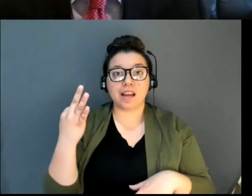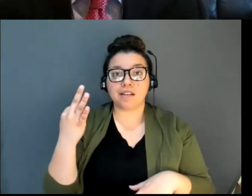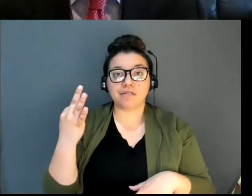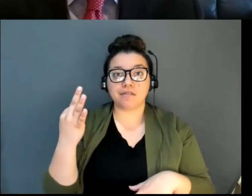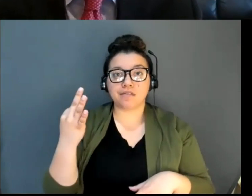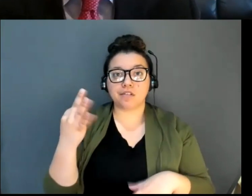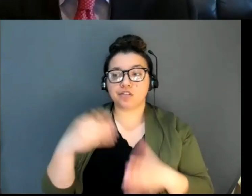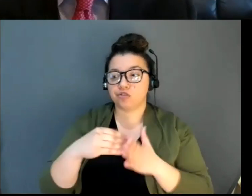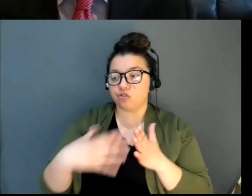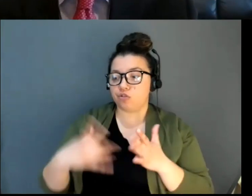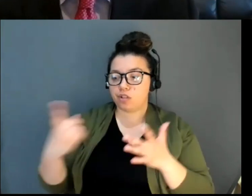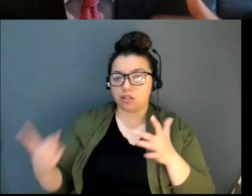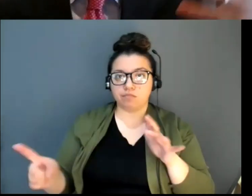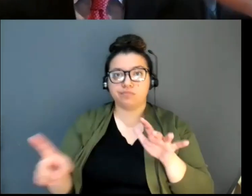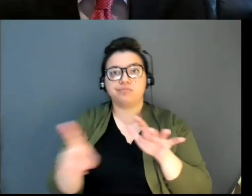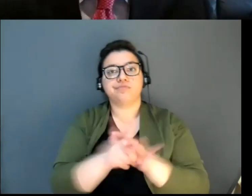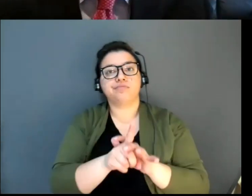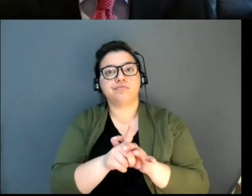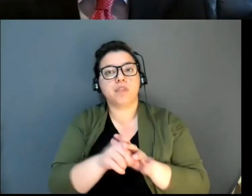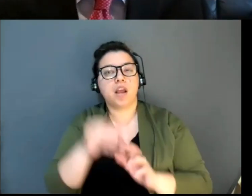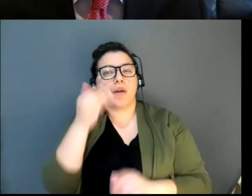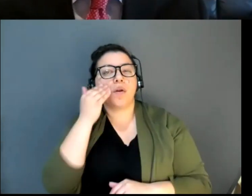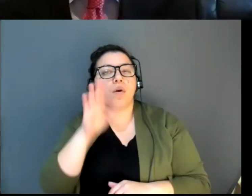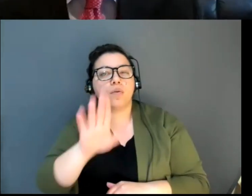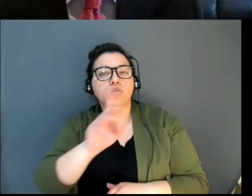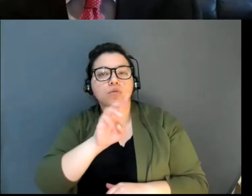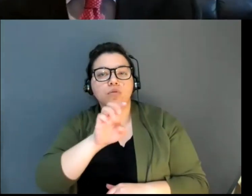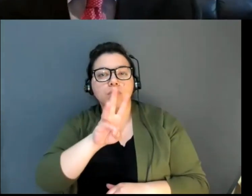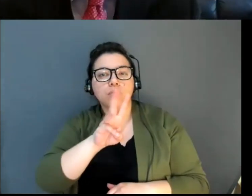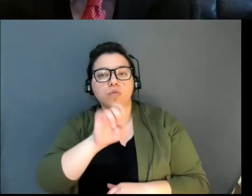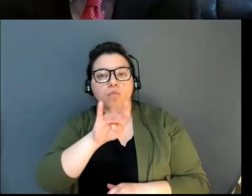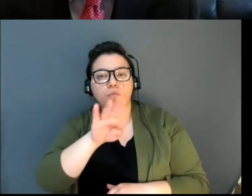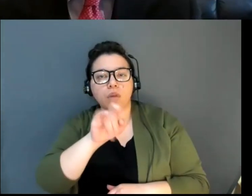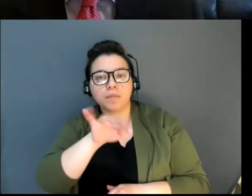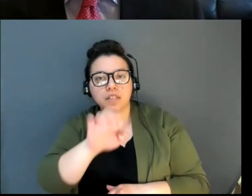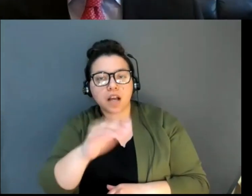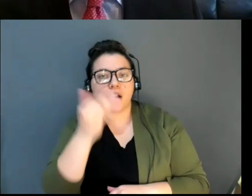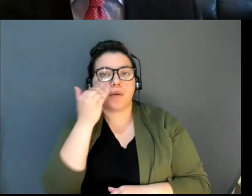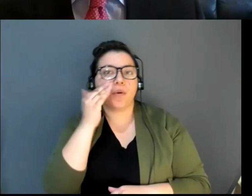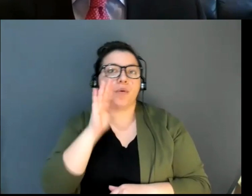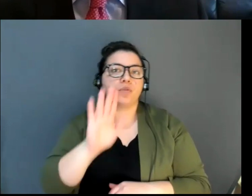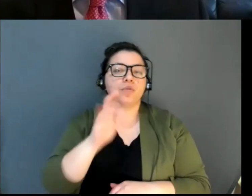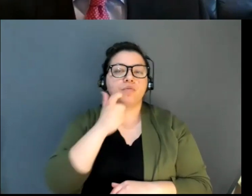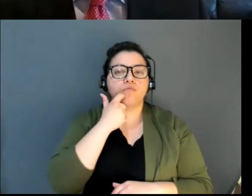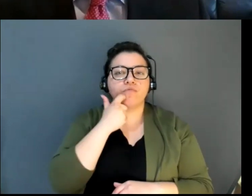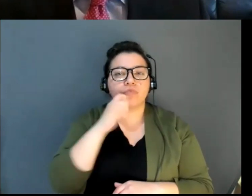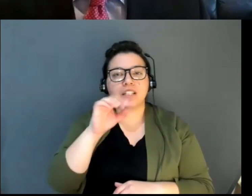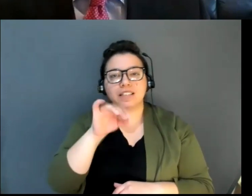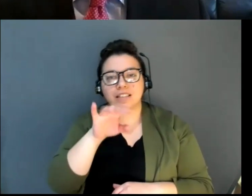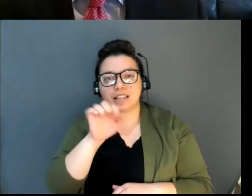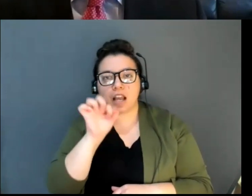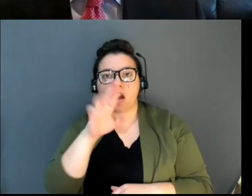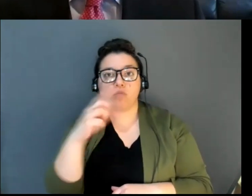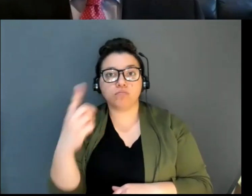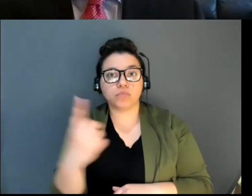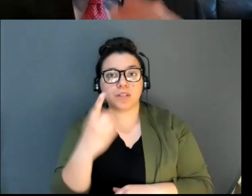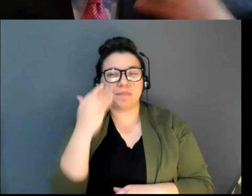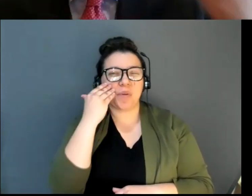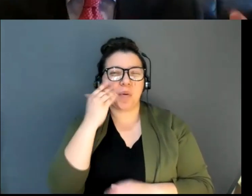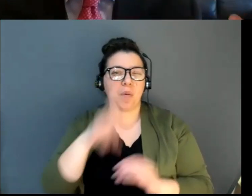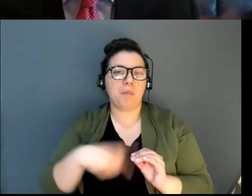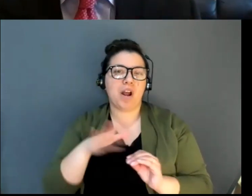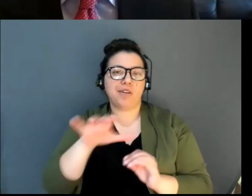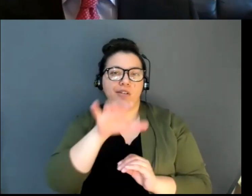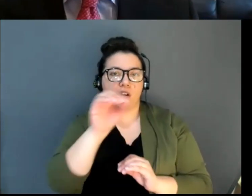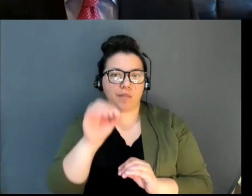they read about maybe recent cases, they've done their homework on you? Heather, what would it say to you for a young person